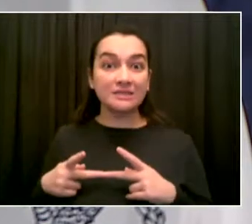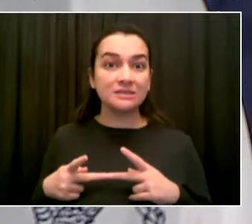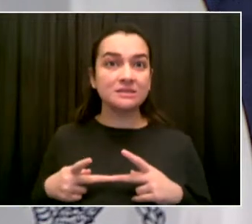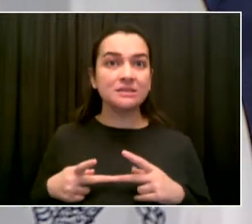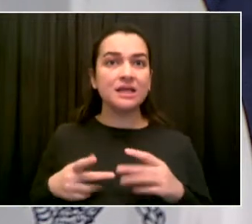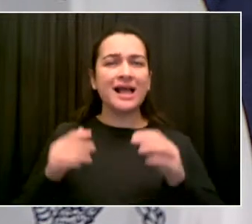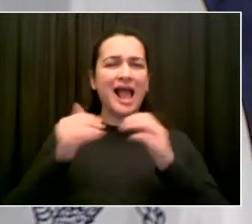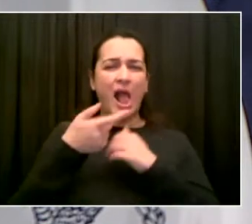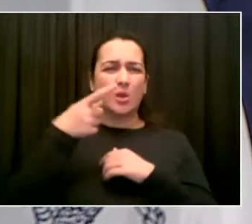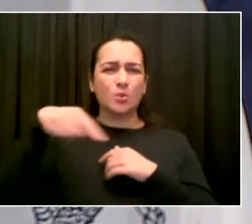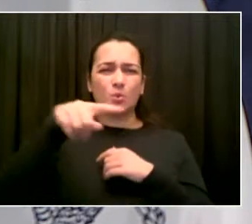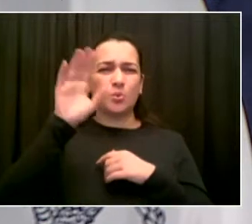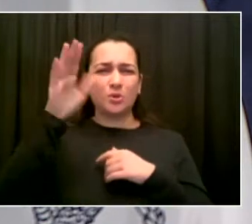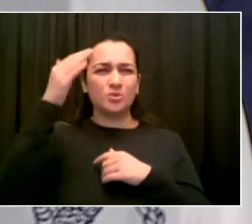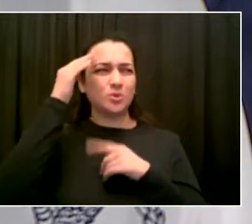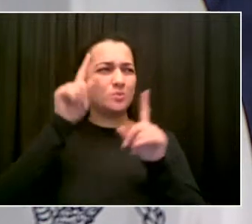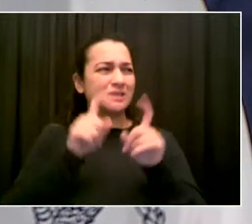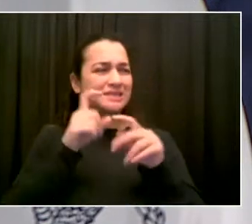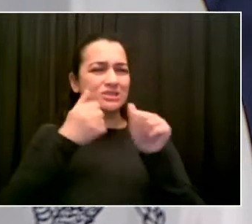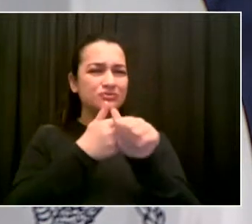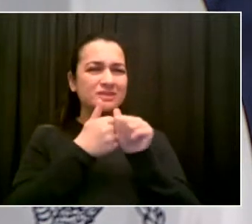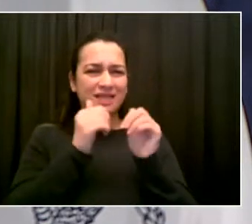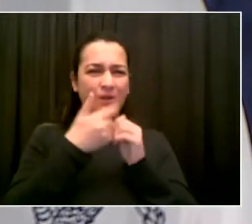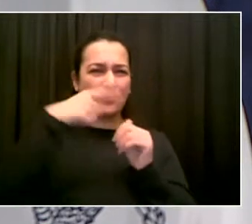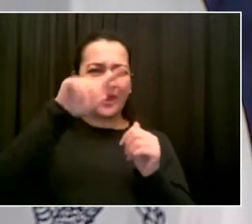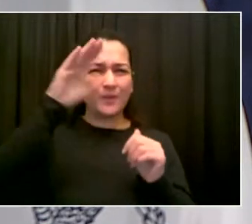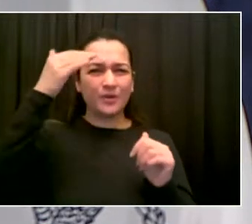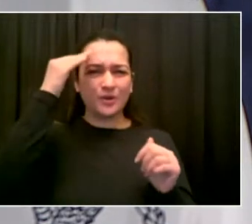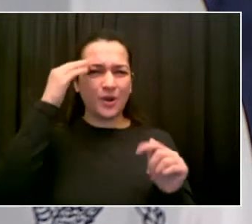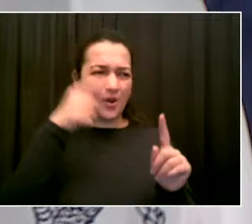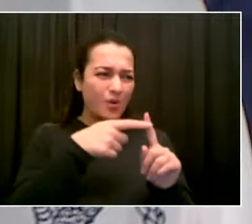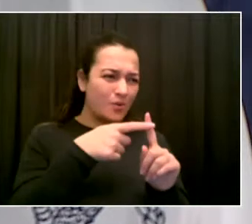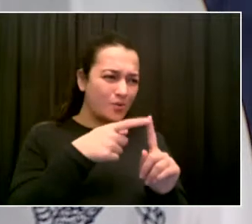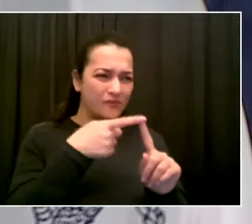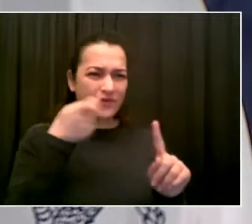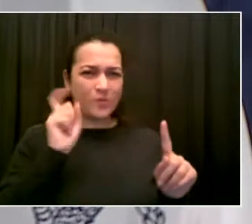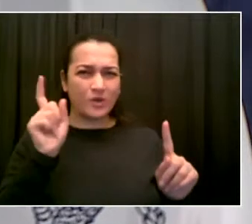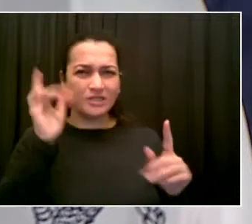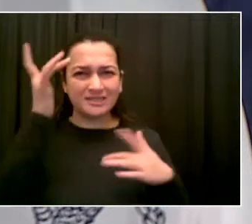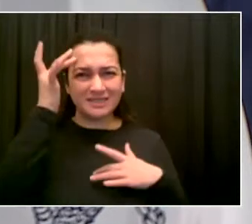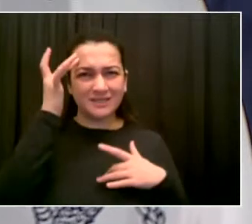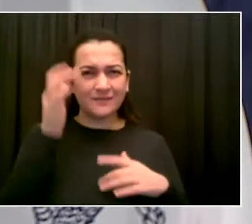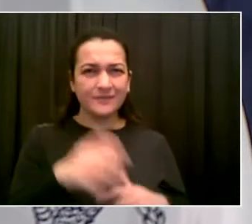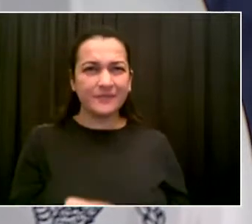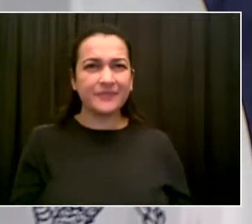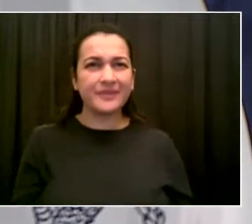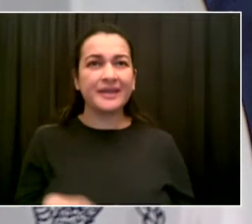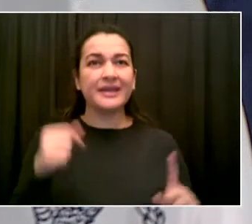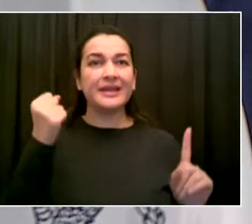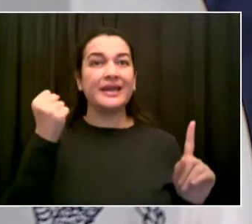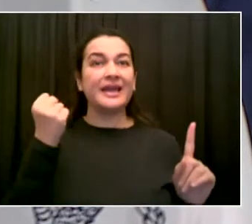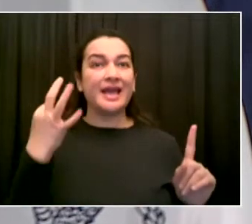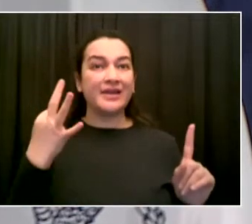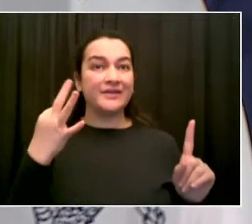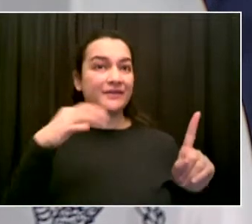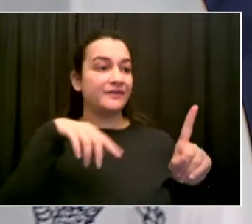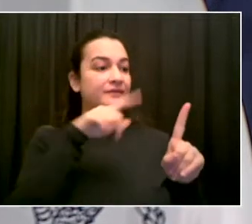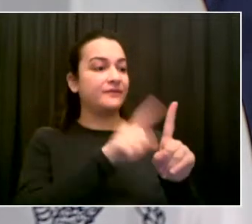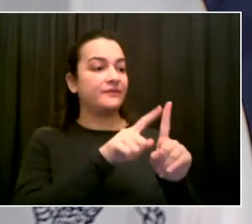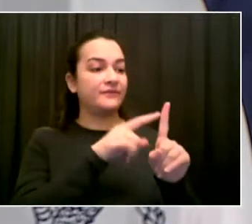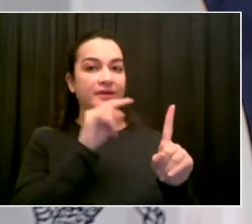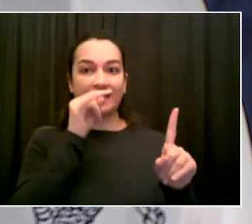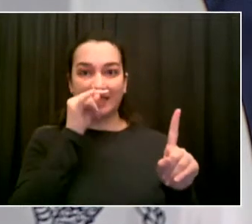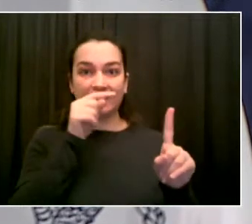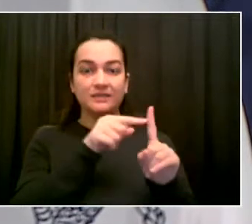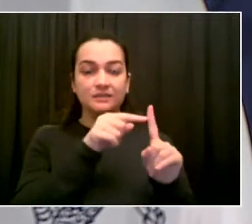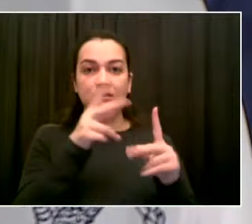In that case, what would happen? Would that person count as having potentially gotten it at the school, and